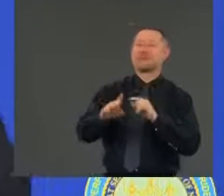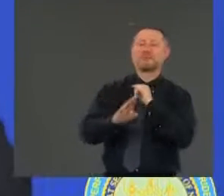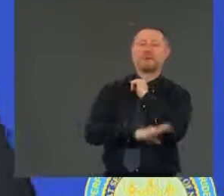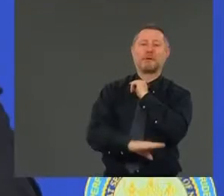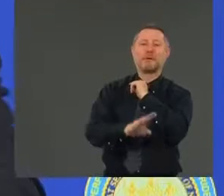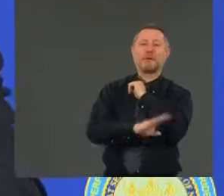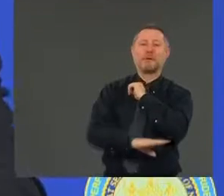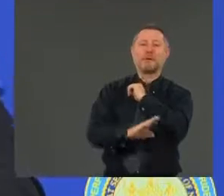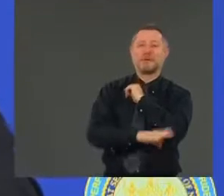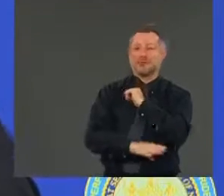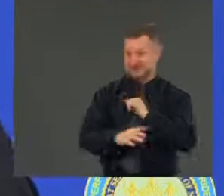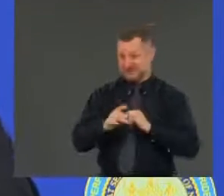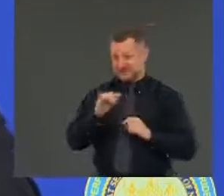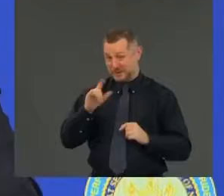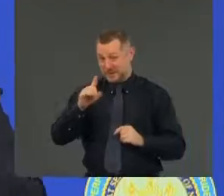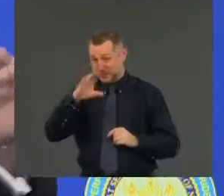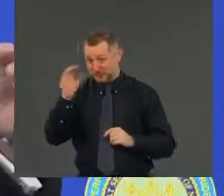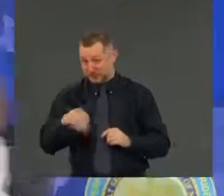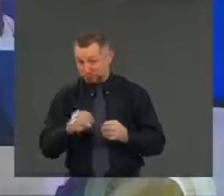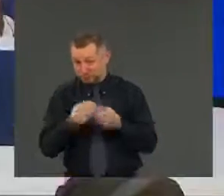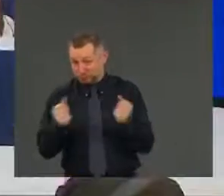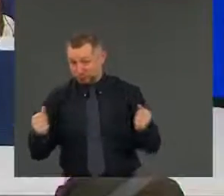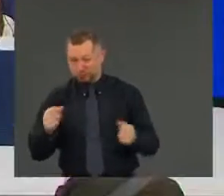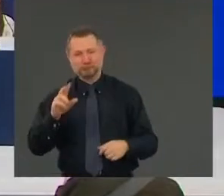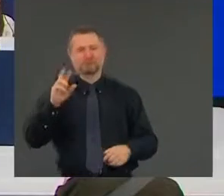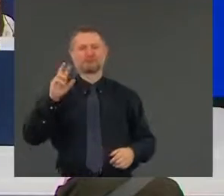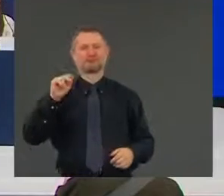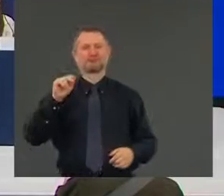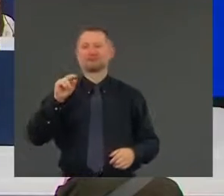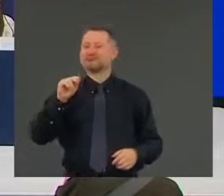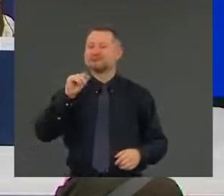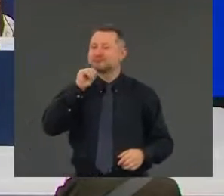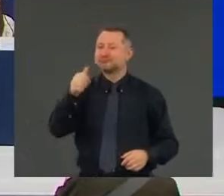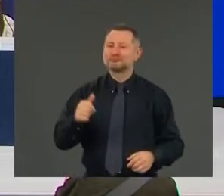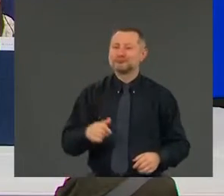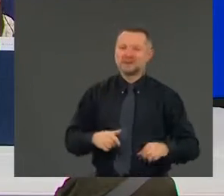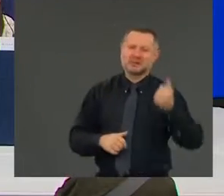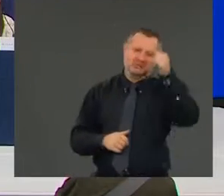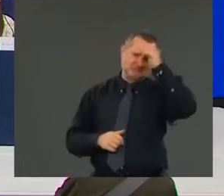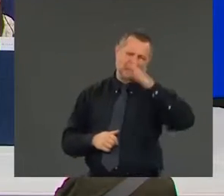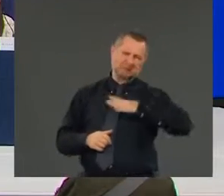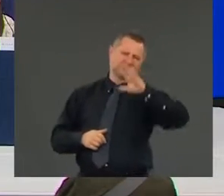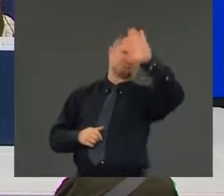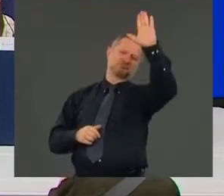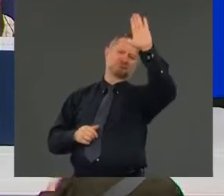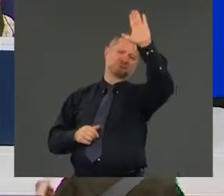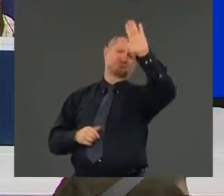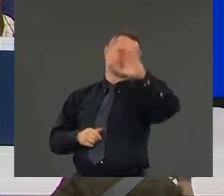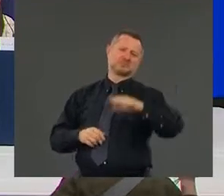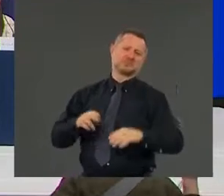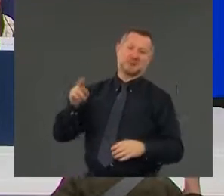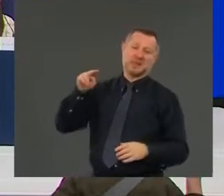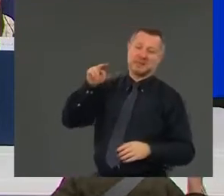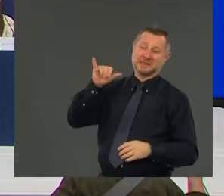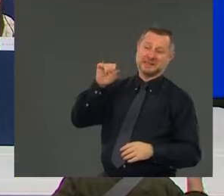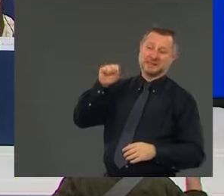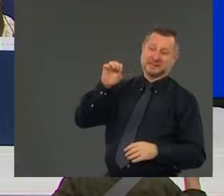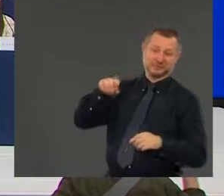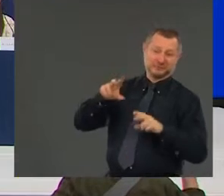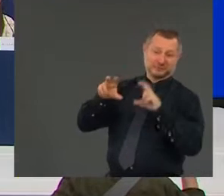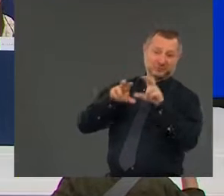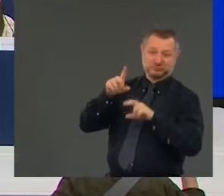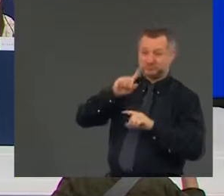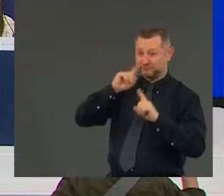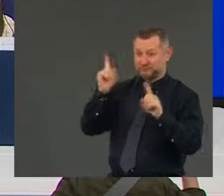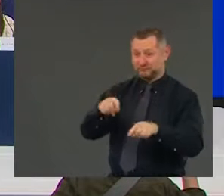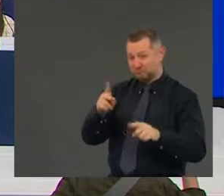never really went away. The Stop Use Plan directed its employees to avoid taking public transit to work. Do you think